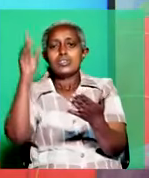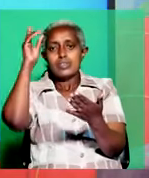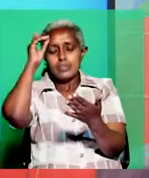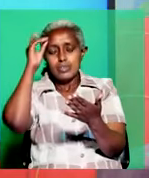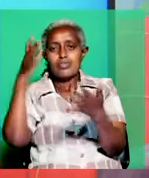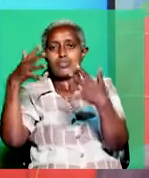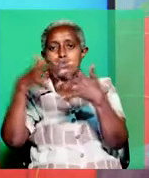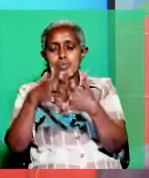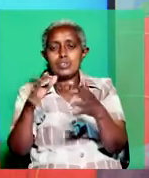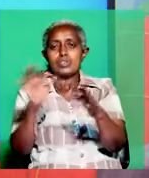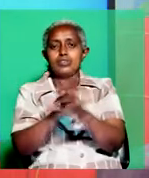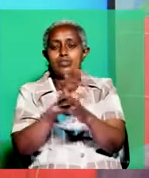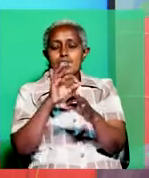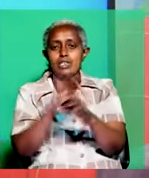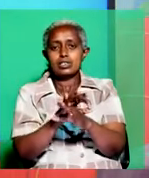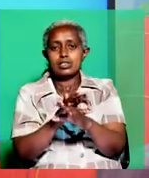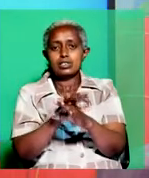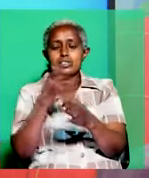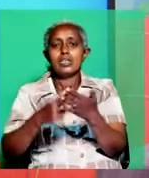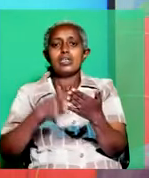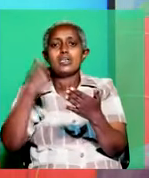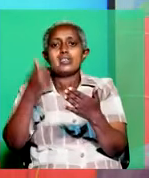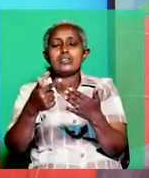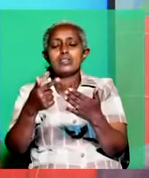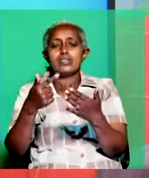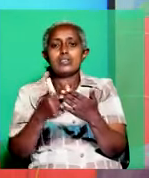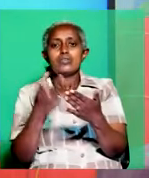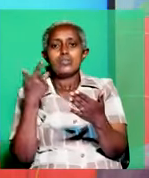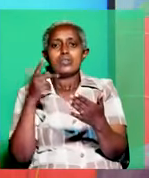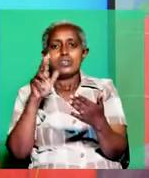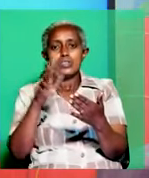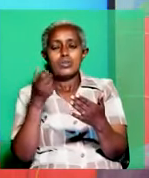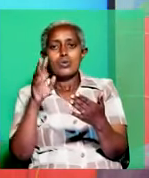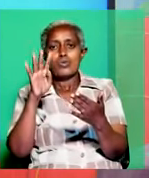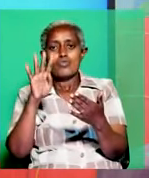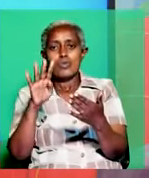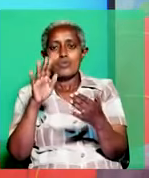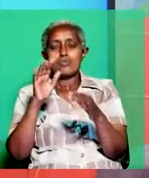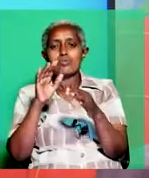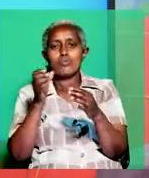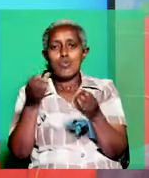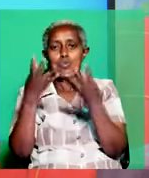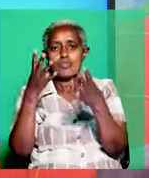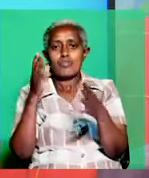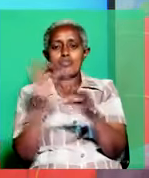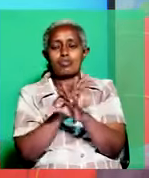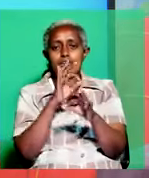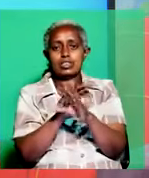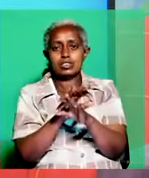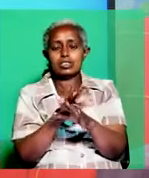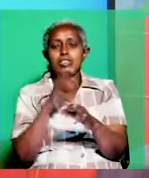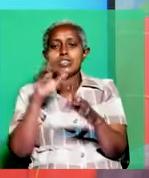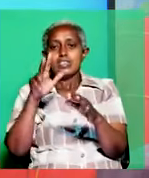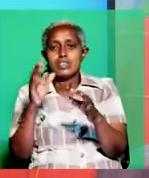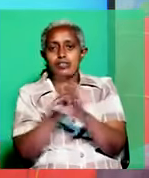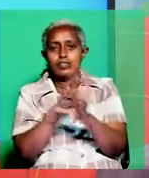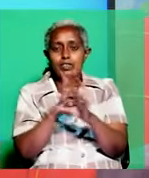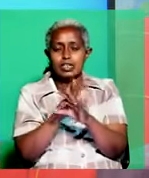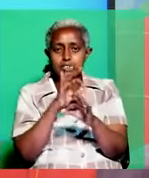composition function can be extended for 3 or more function. For 3 function, if we have